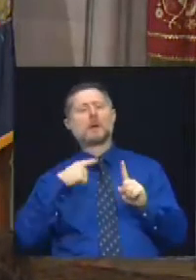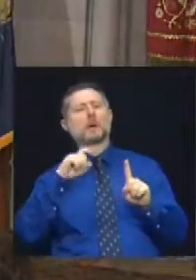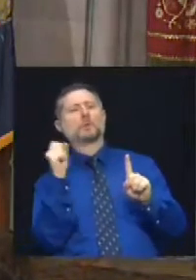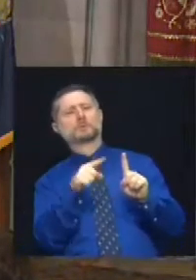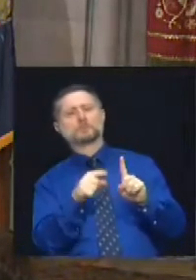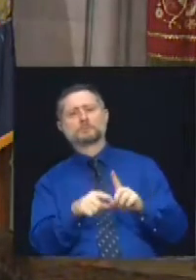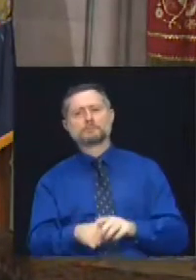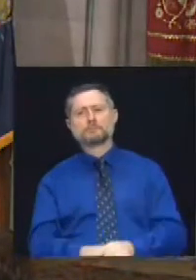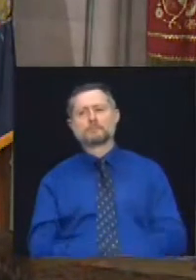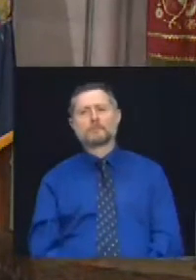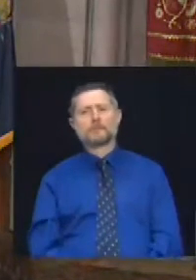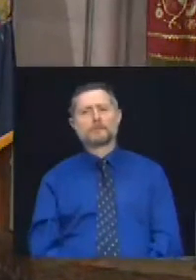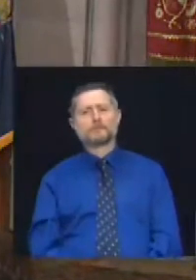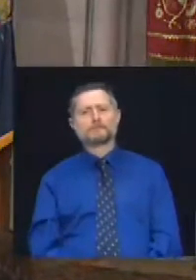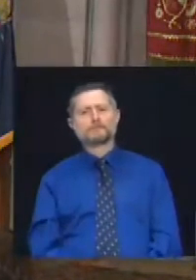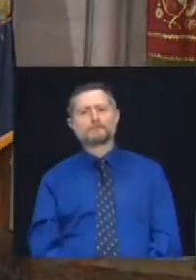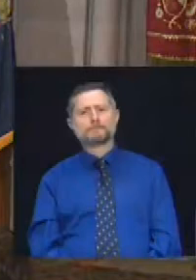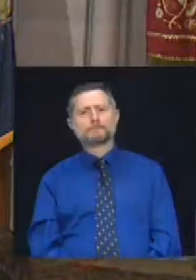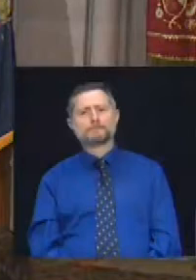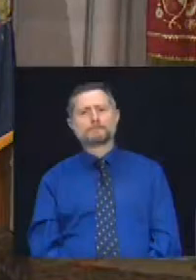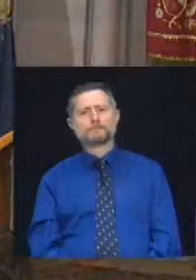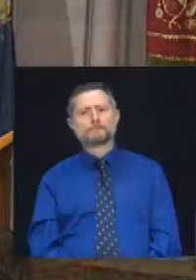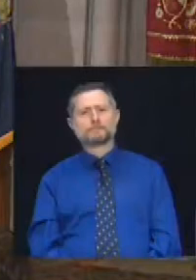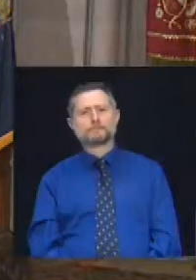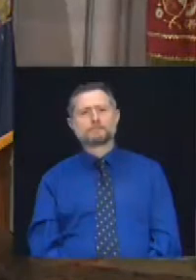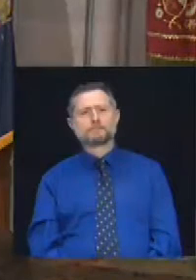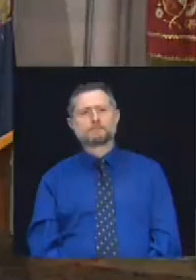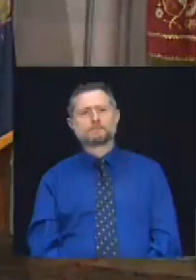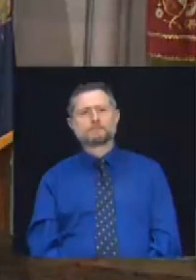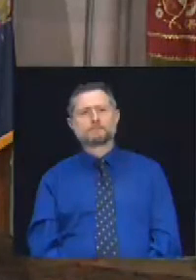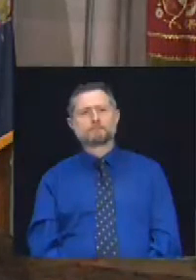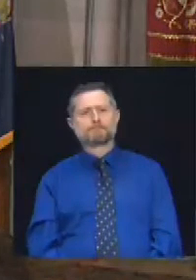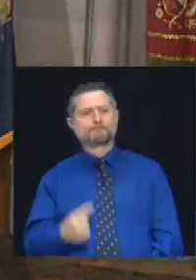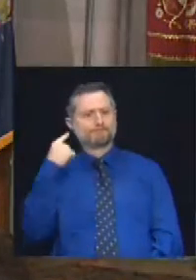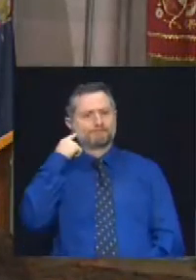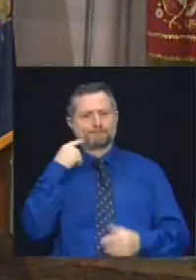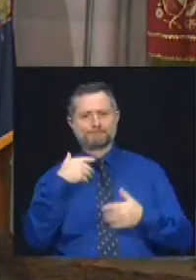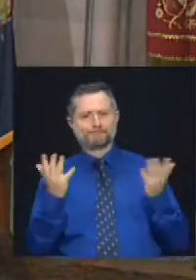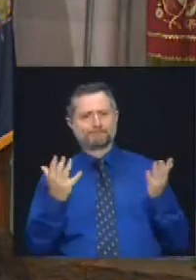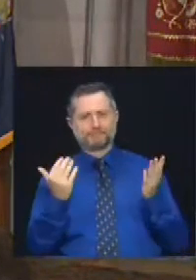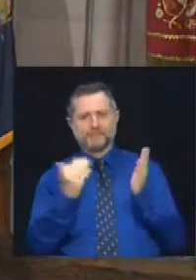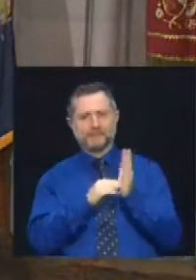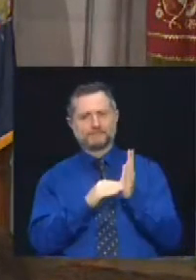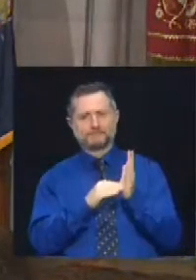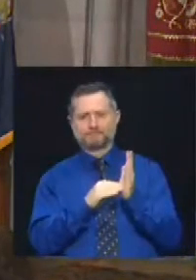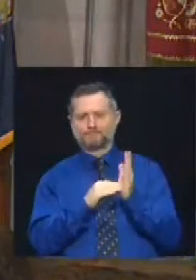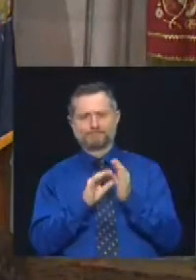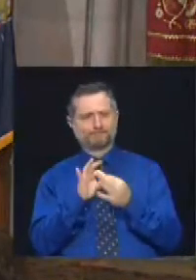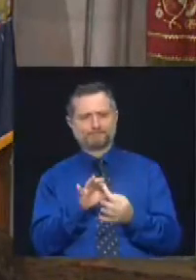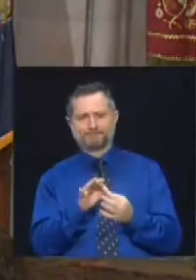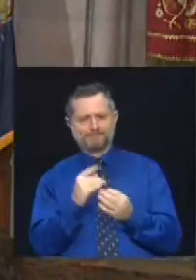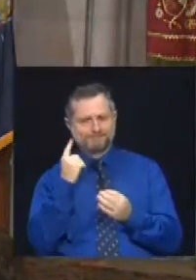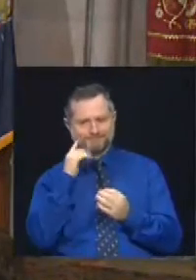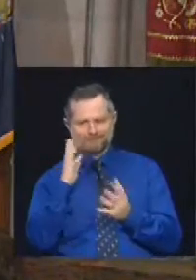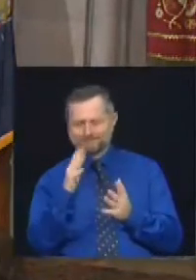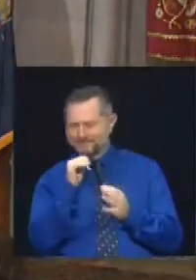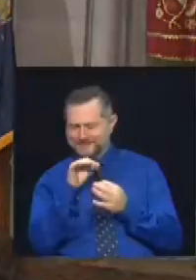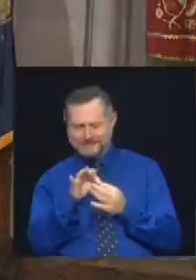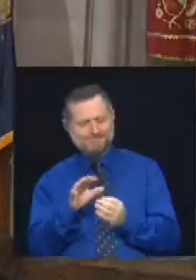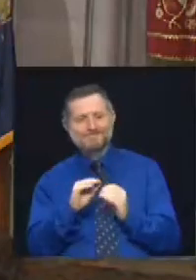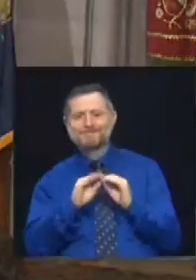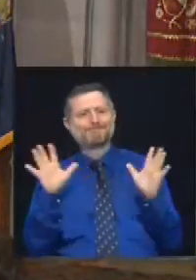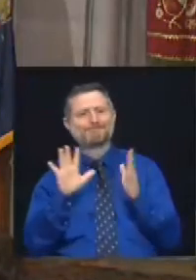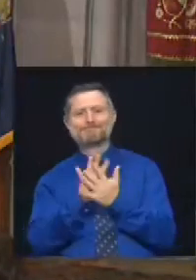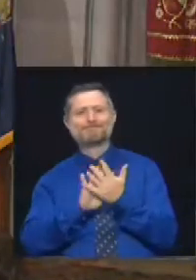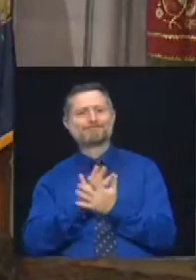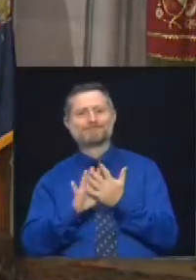workers the days to come, and also we want to know if your cabinet or your staff is going